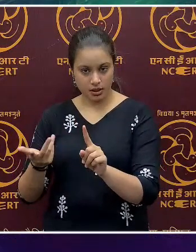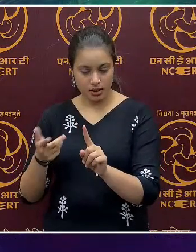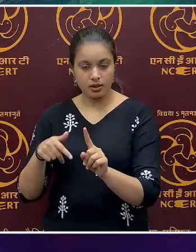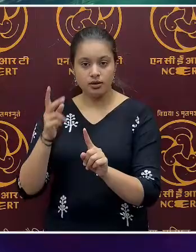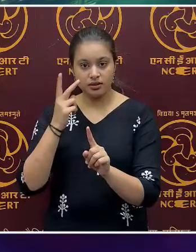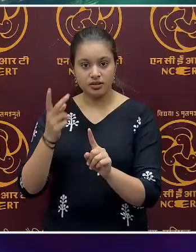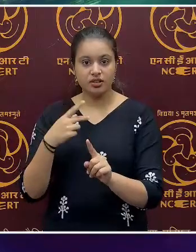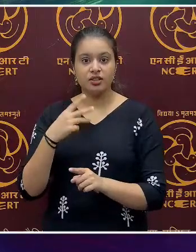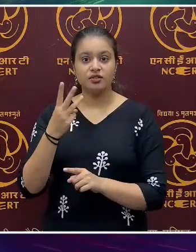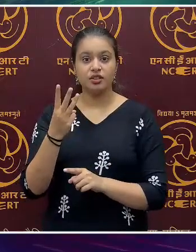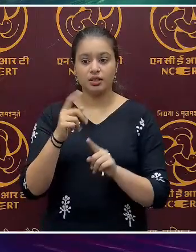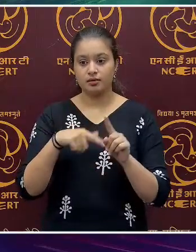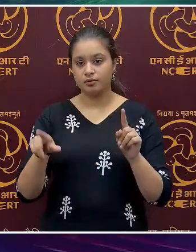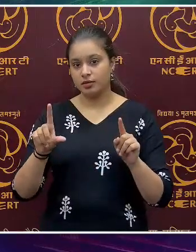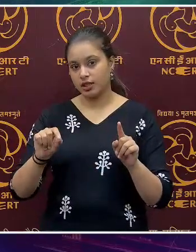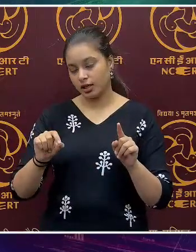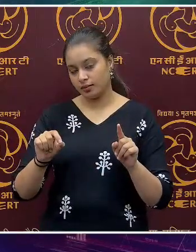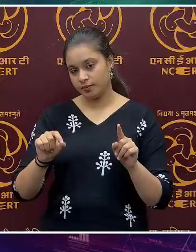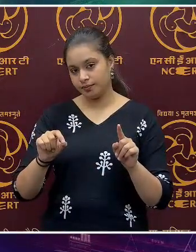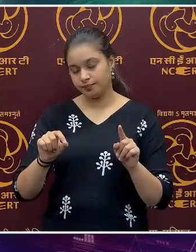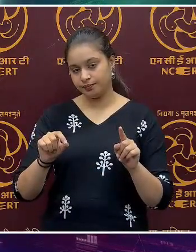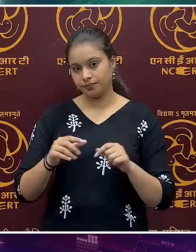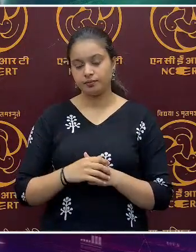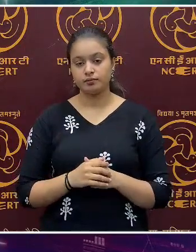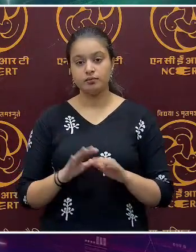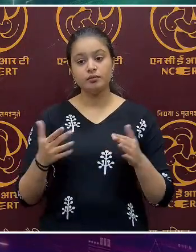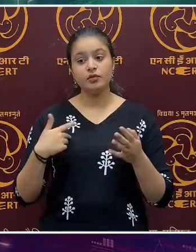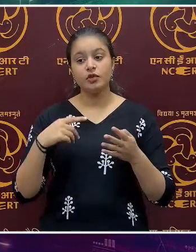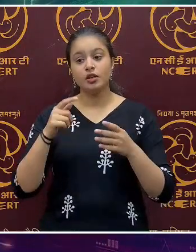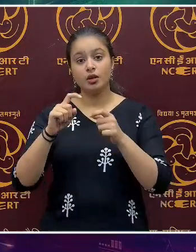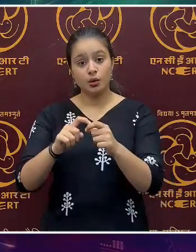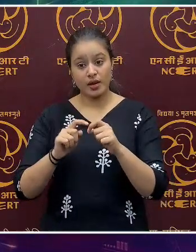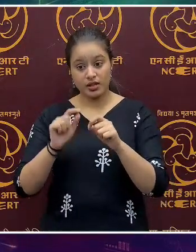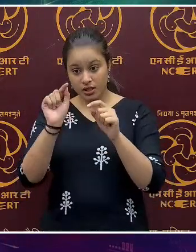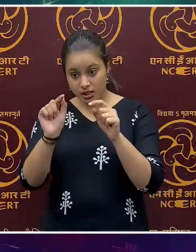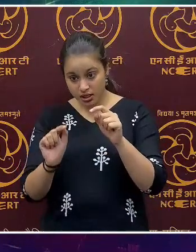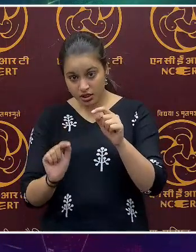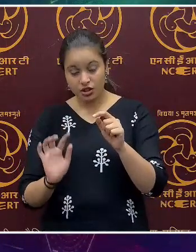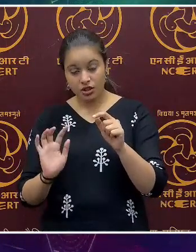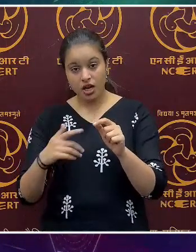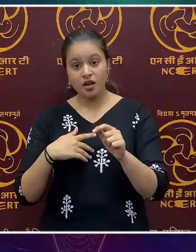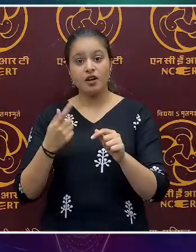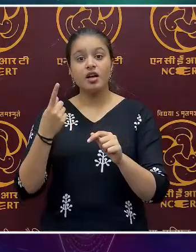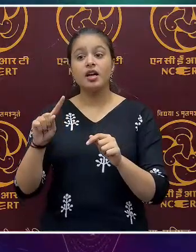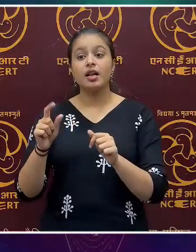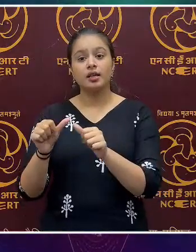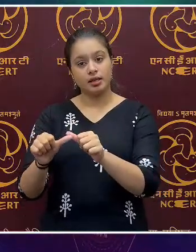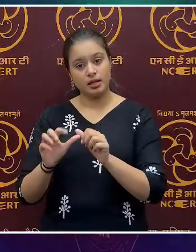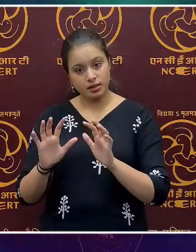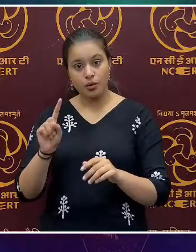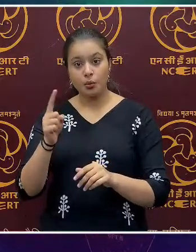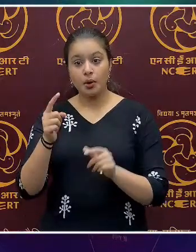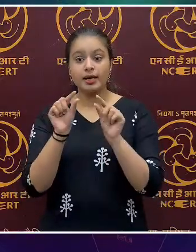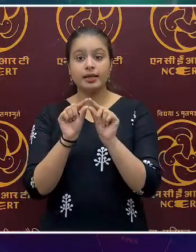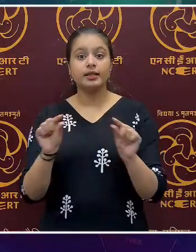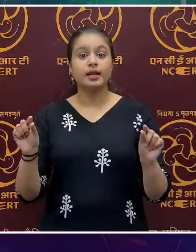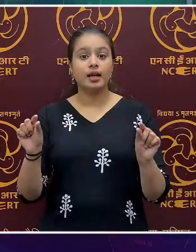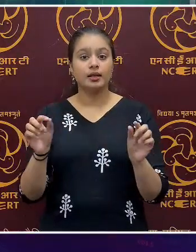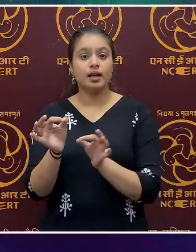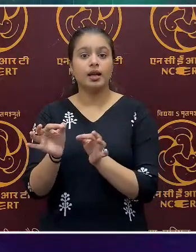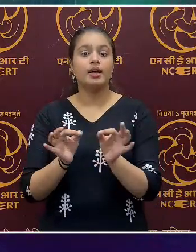now 3 out of 10, and for each question correct answer is there, and one line explanation is also